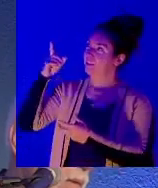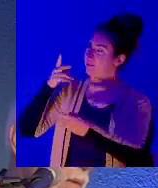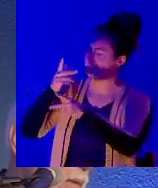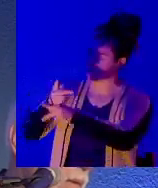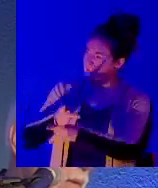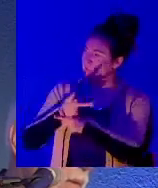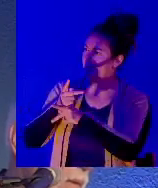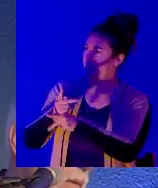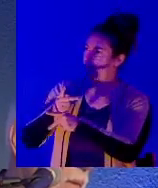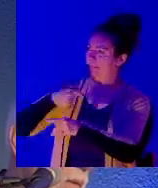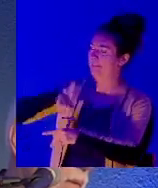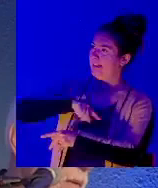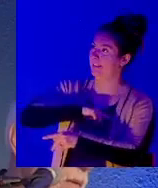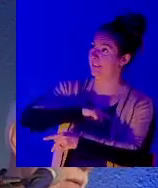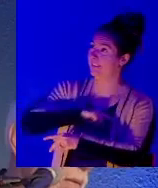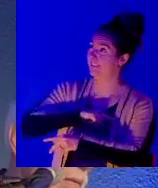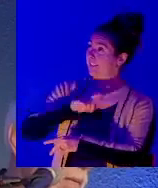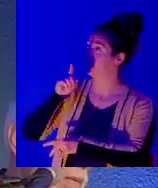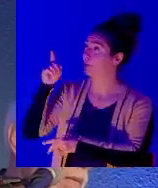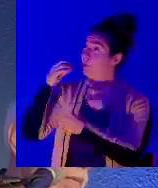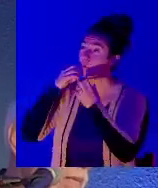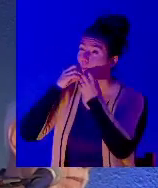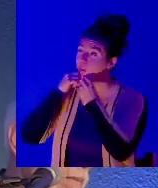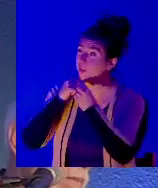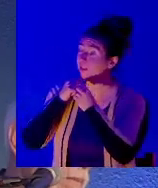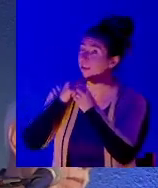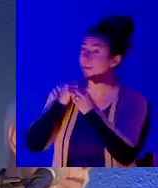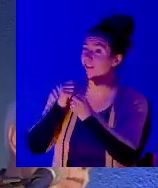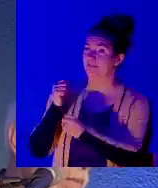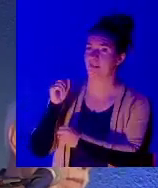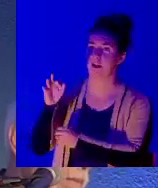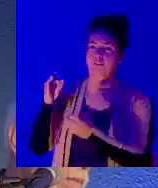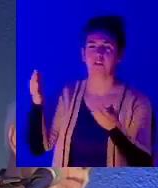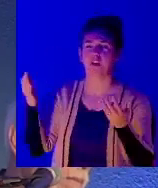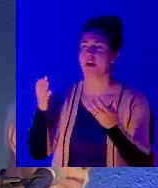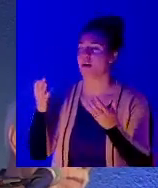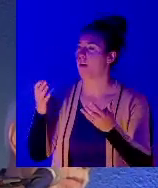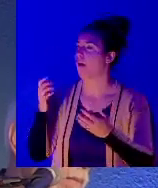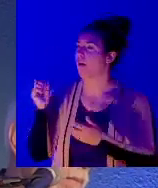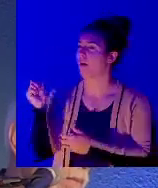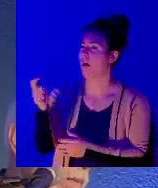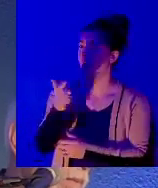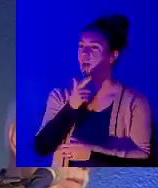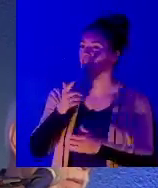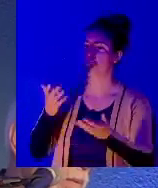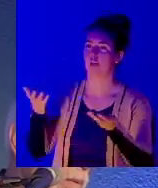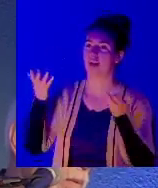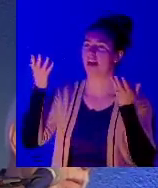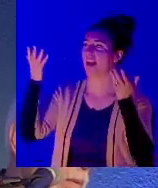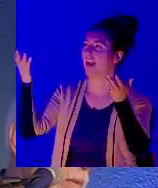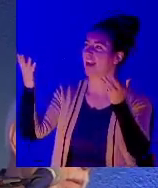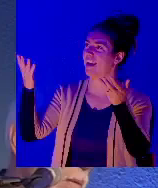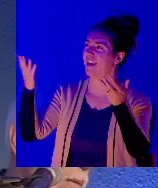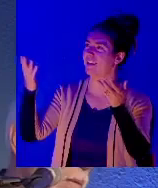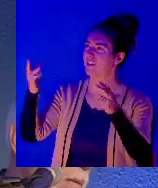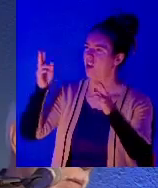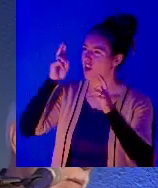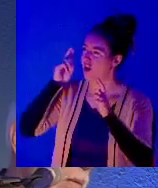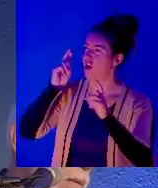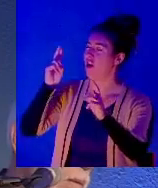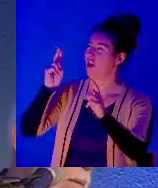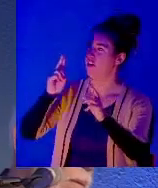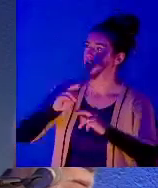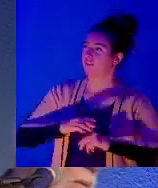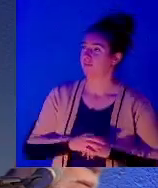Lord God, of all praise, all glory, and all honor, Lord God. And so we thank you